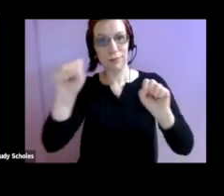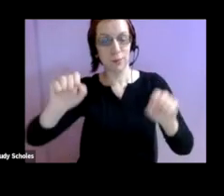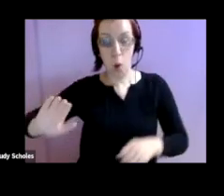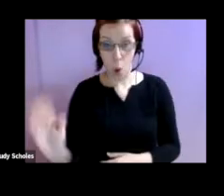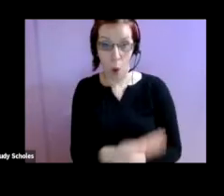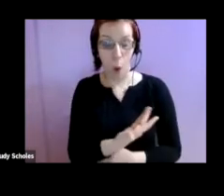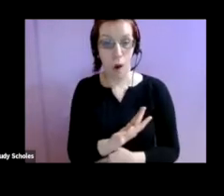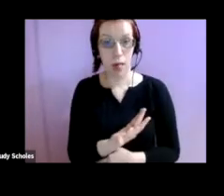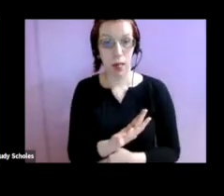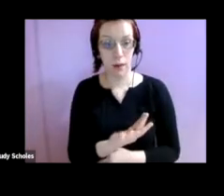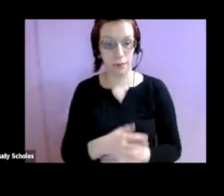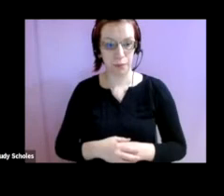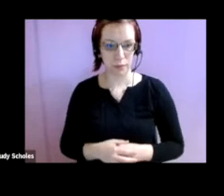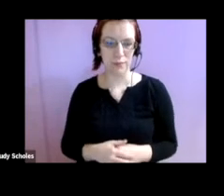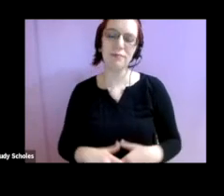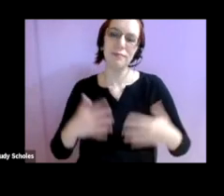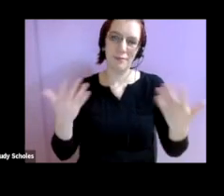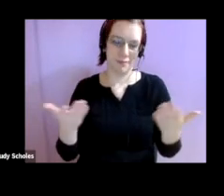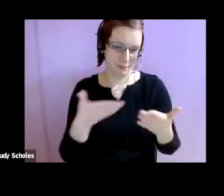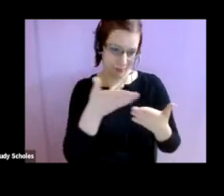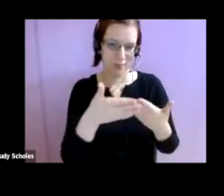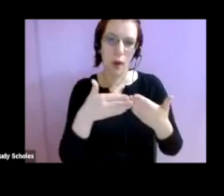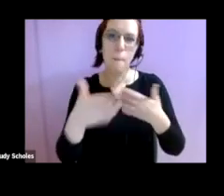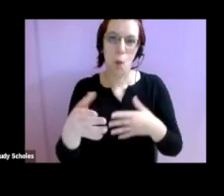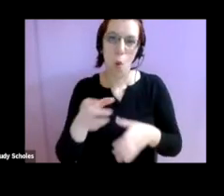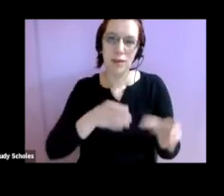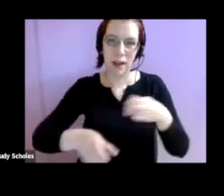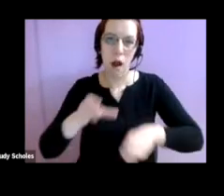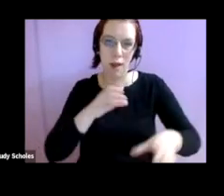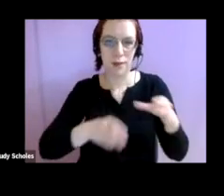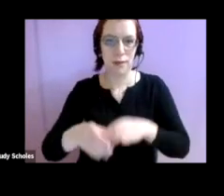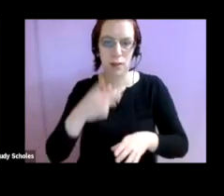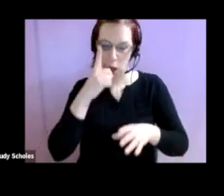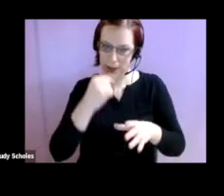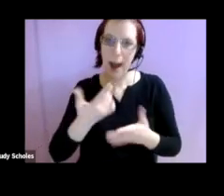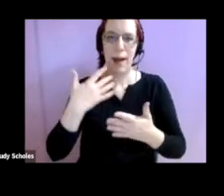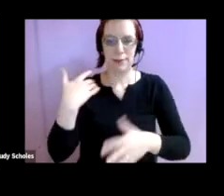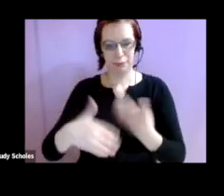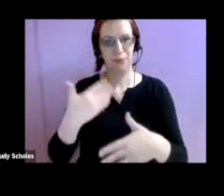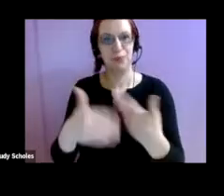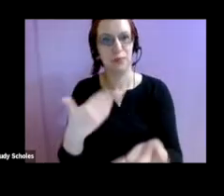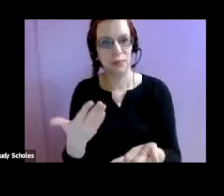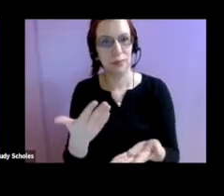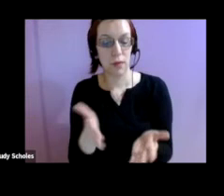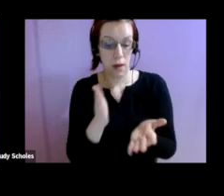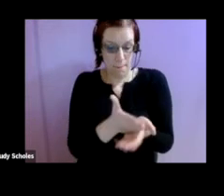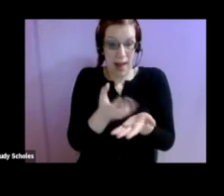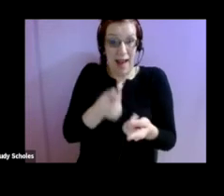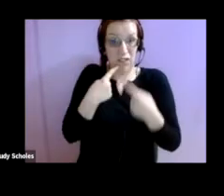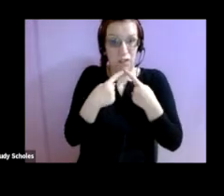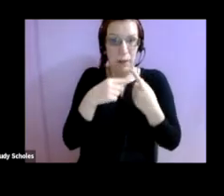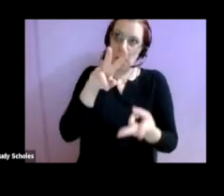And there's a whole set of science, and I touched on some of this earlier, that then can be done once we have those kinds